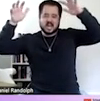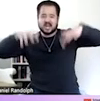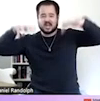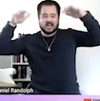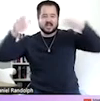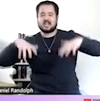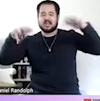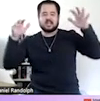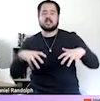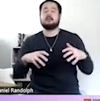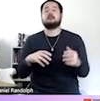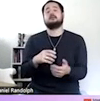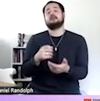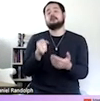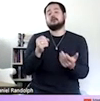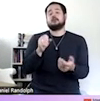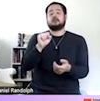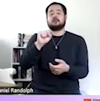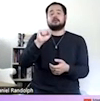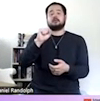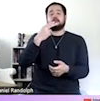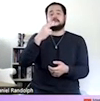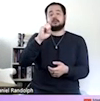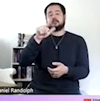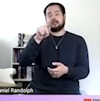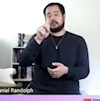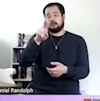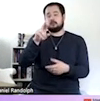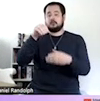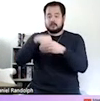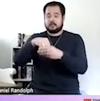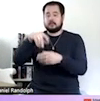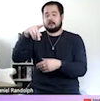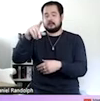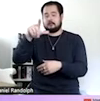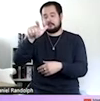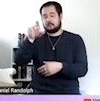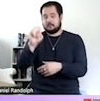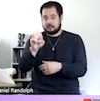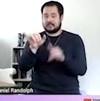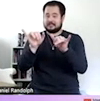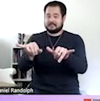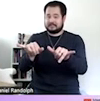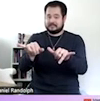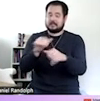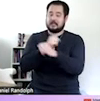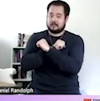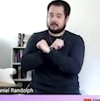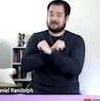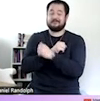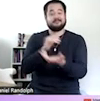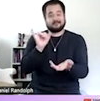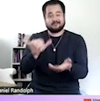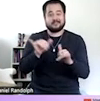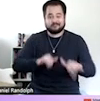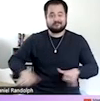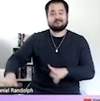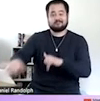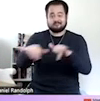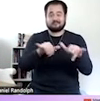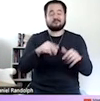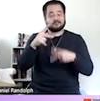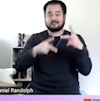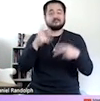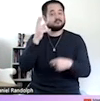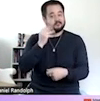something that is uncommon, that families are not going to experience. So we want to make sure that you're